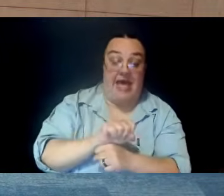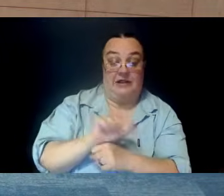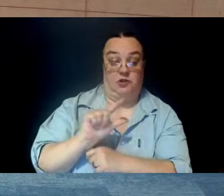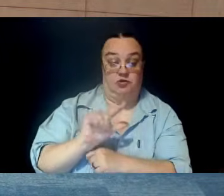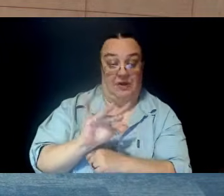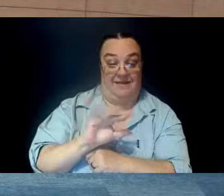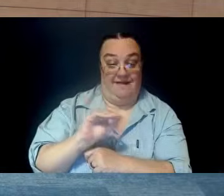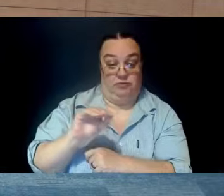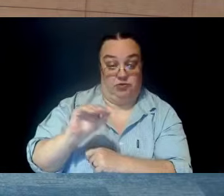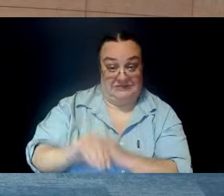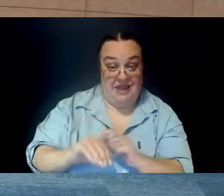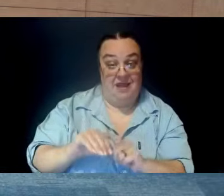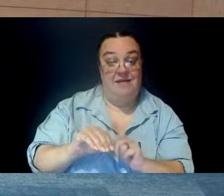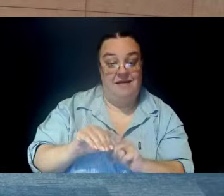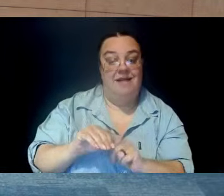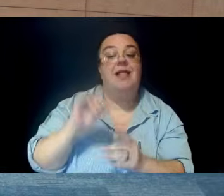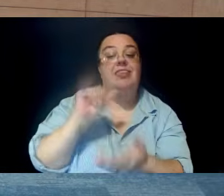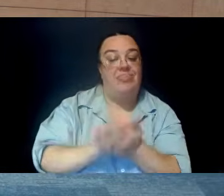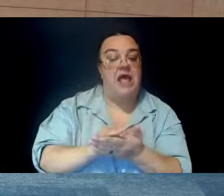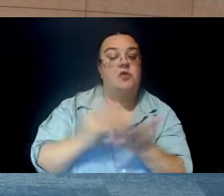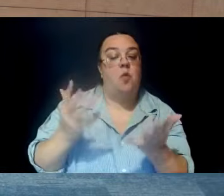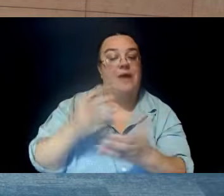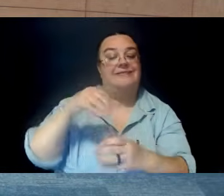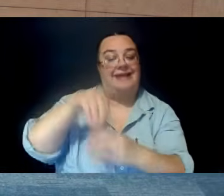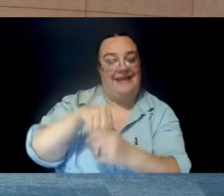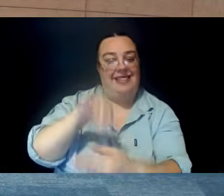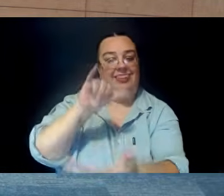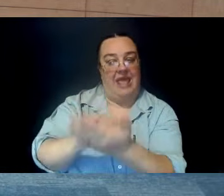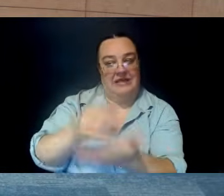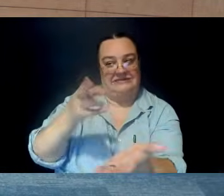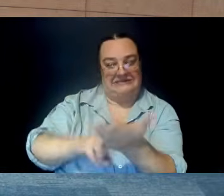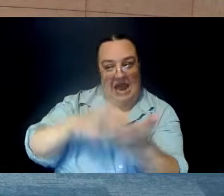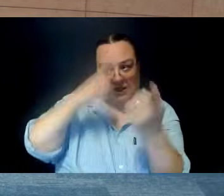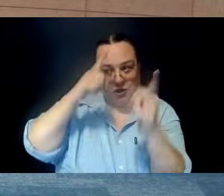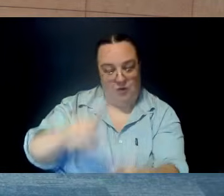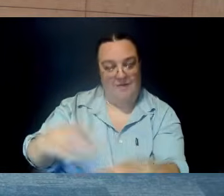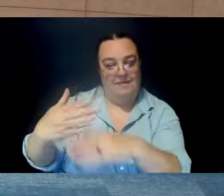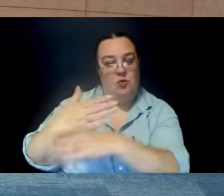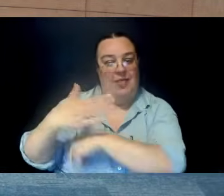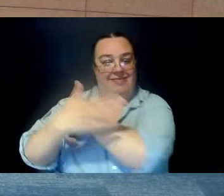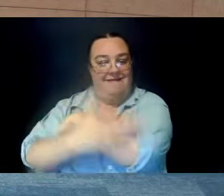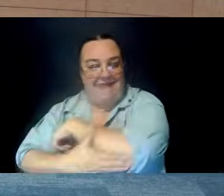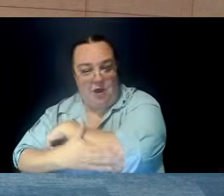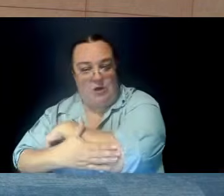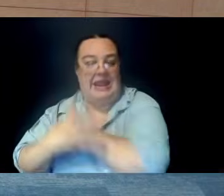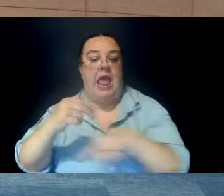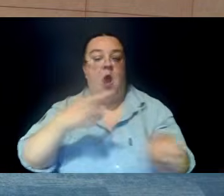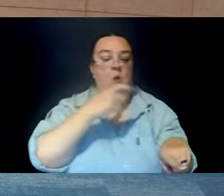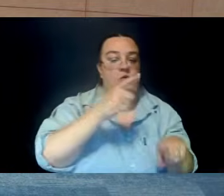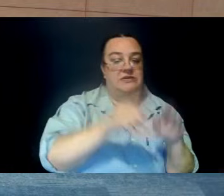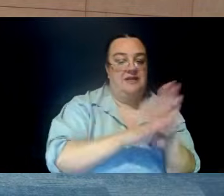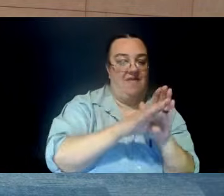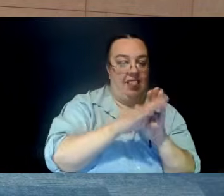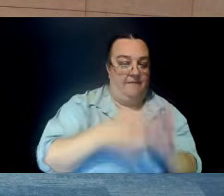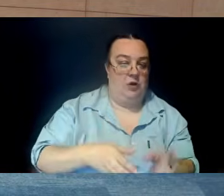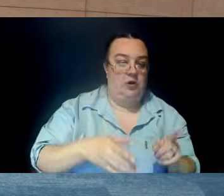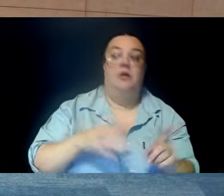is what's in that signed agreement between the county and the developer. Okay. Thank